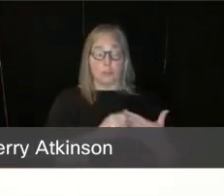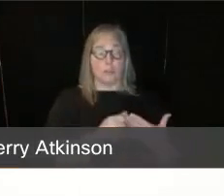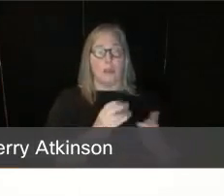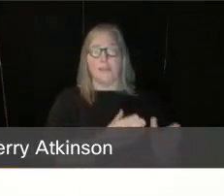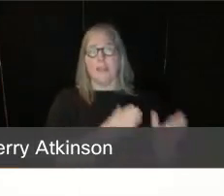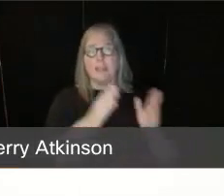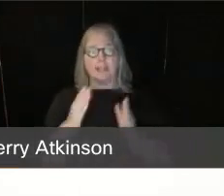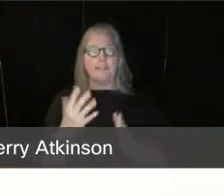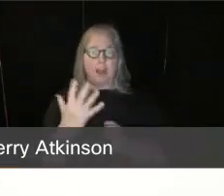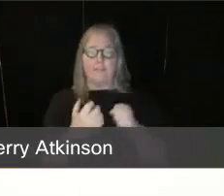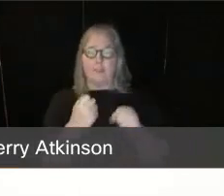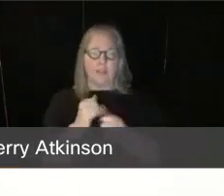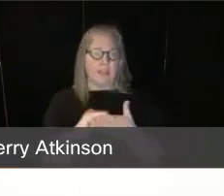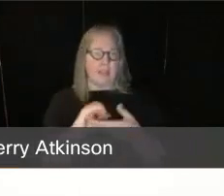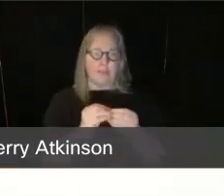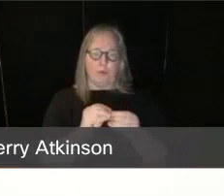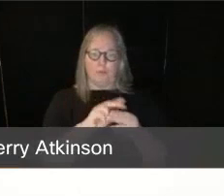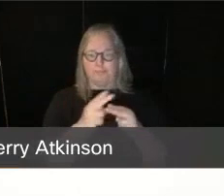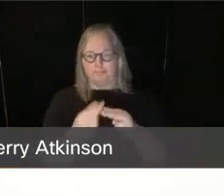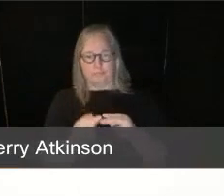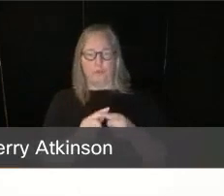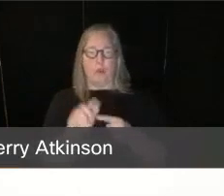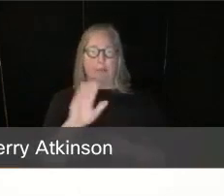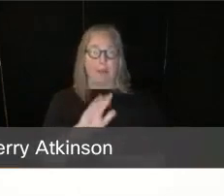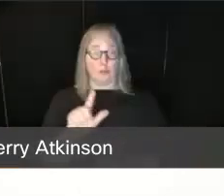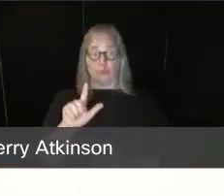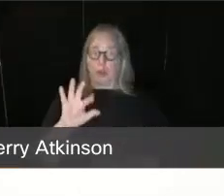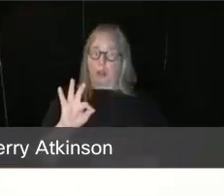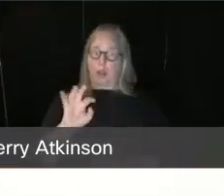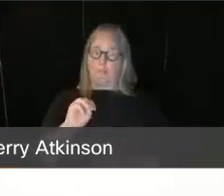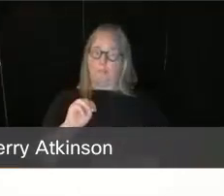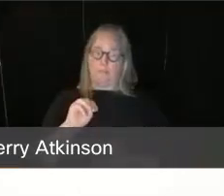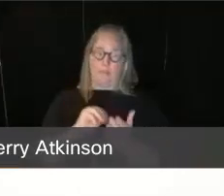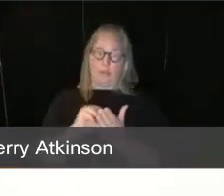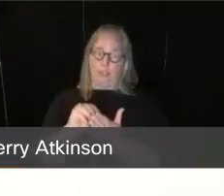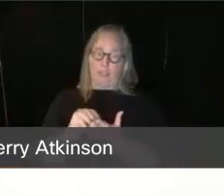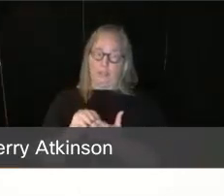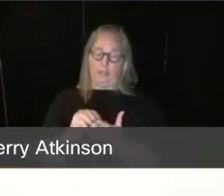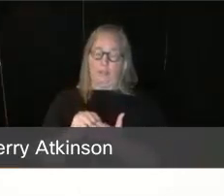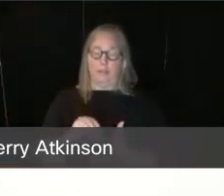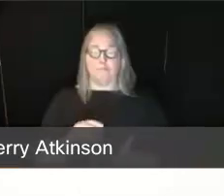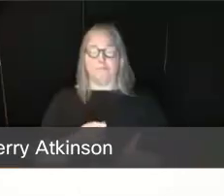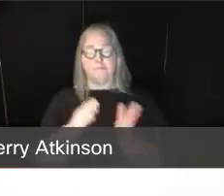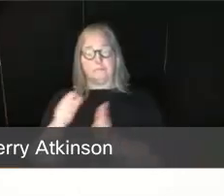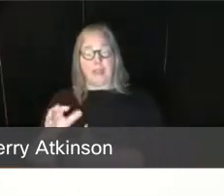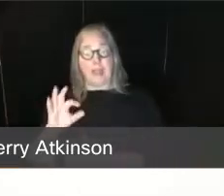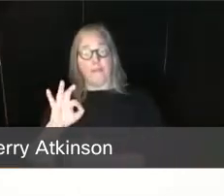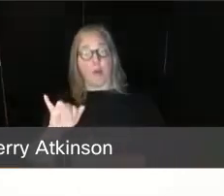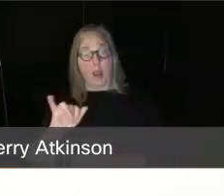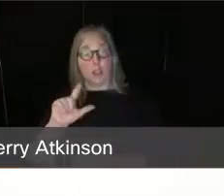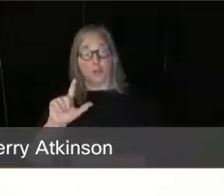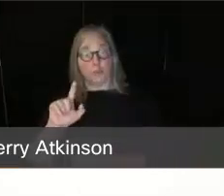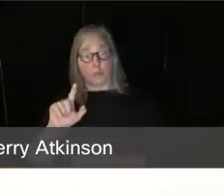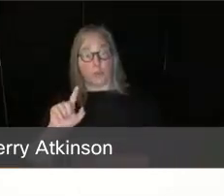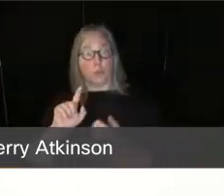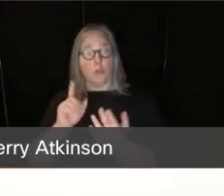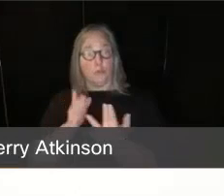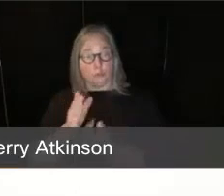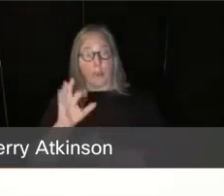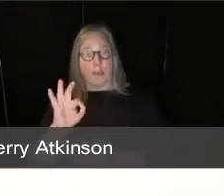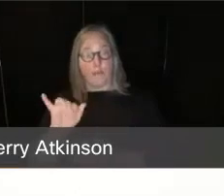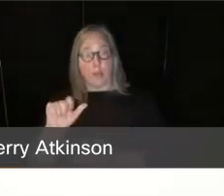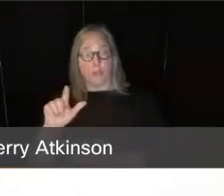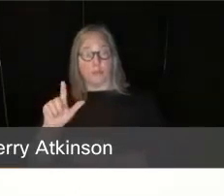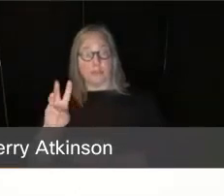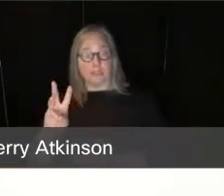that number declined to about $29 million. And FY21 through FY26, on